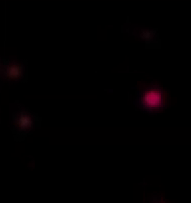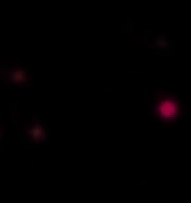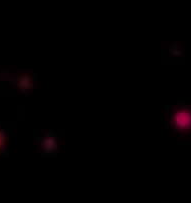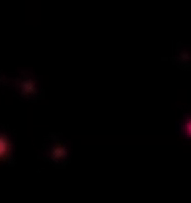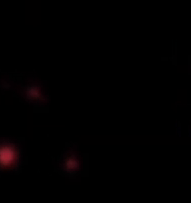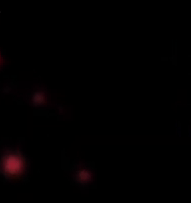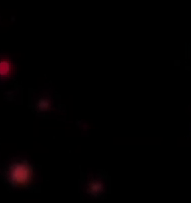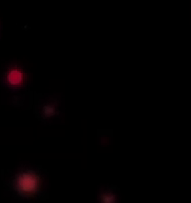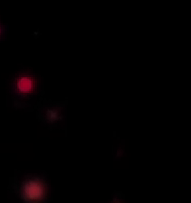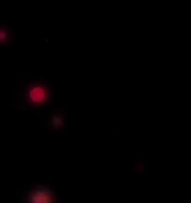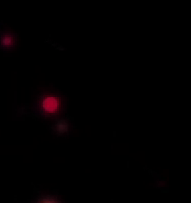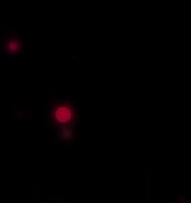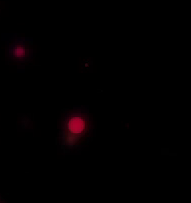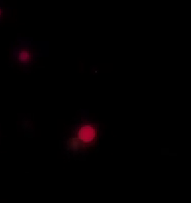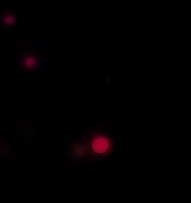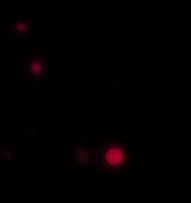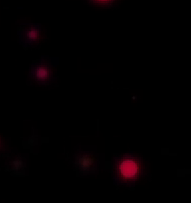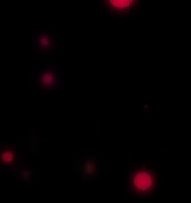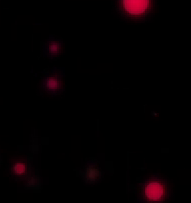011-280-617-63900. The SWIFT code,